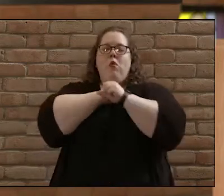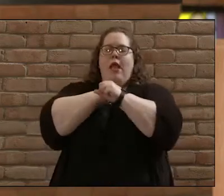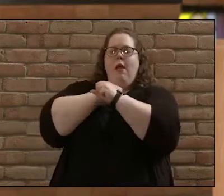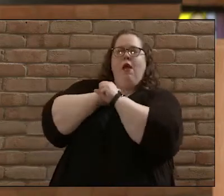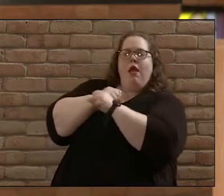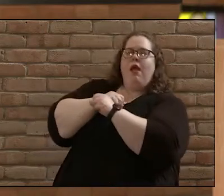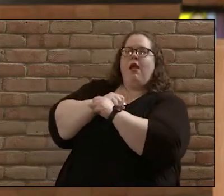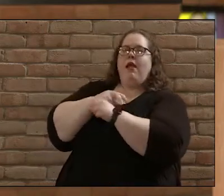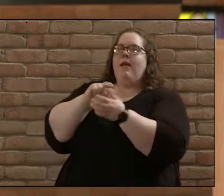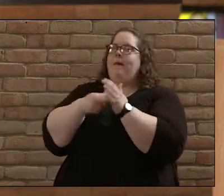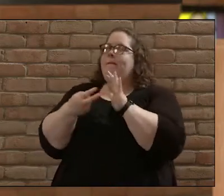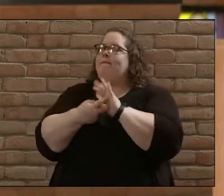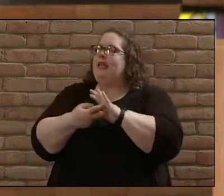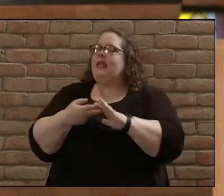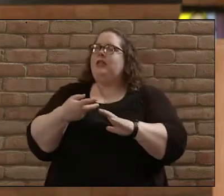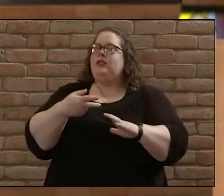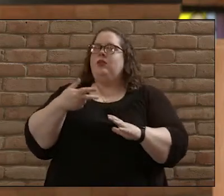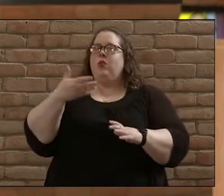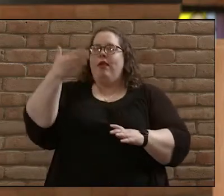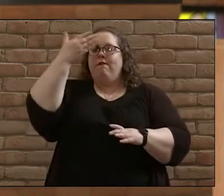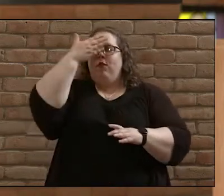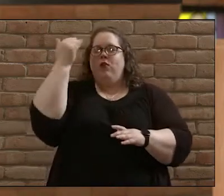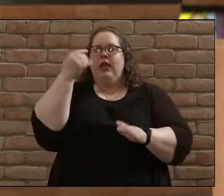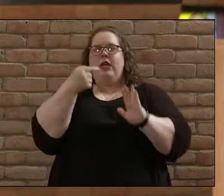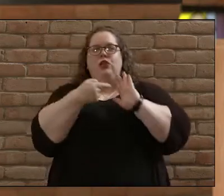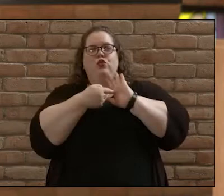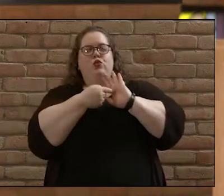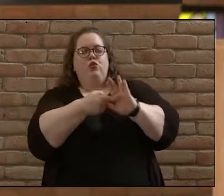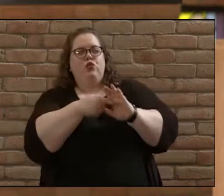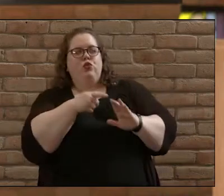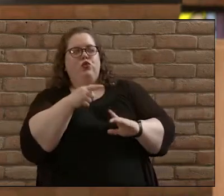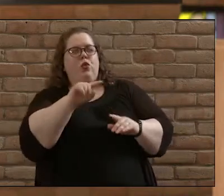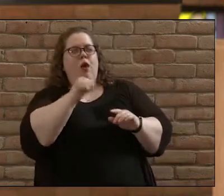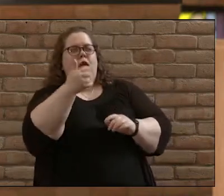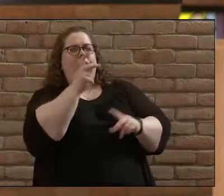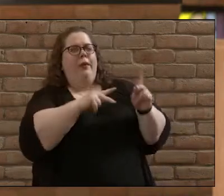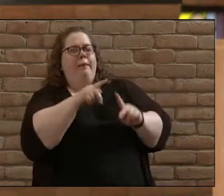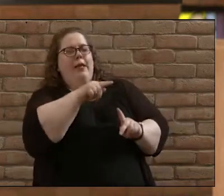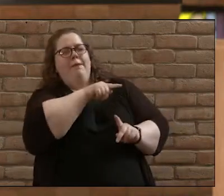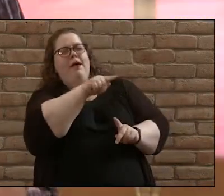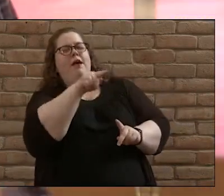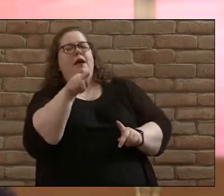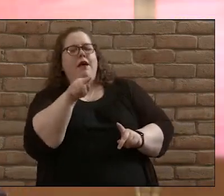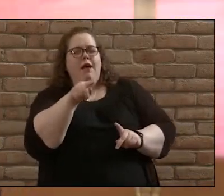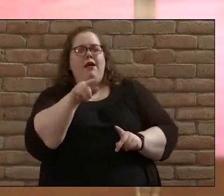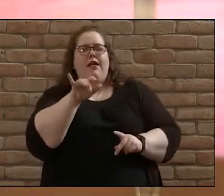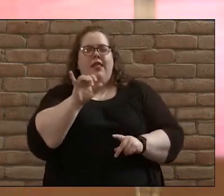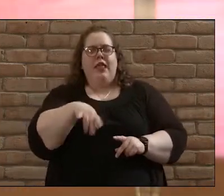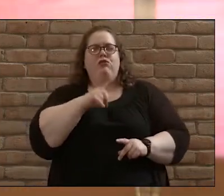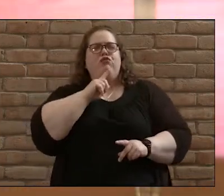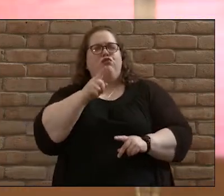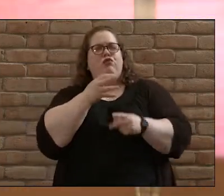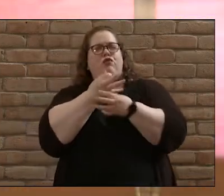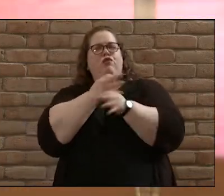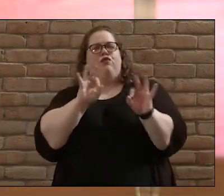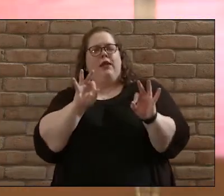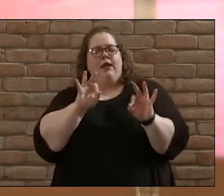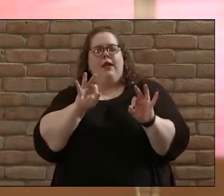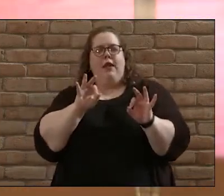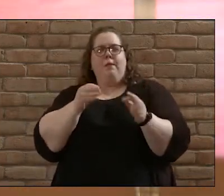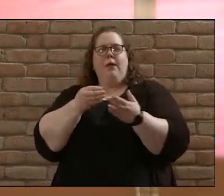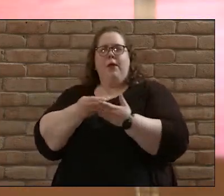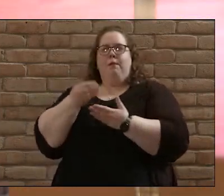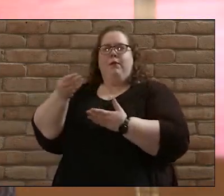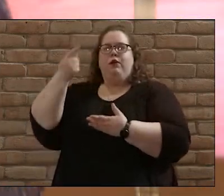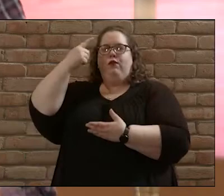fail to show our neighbors the love that purchased freedom, true freedom, for us in the first place.